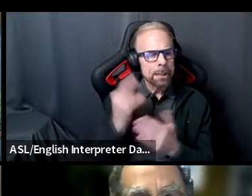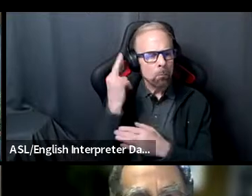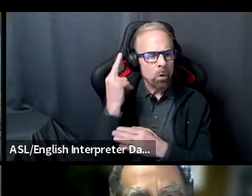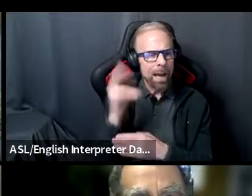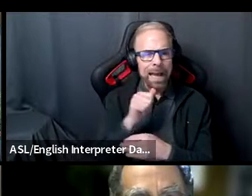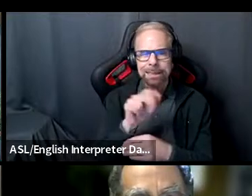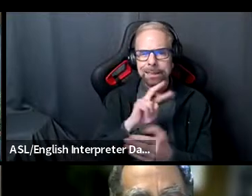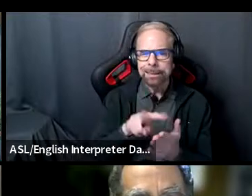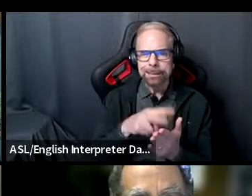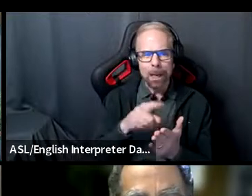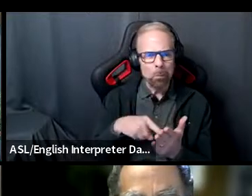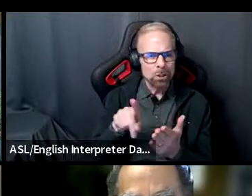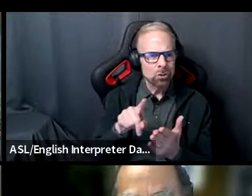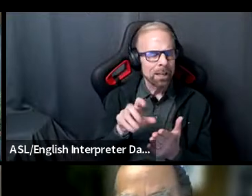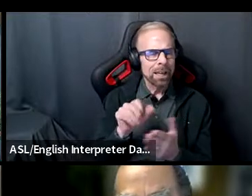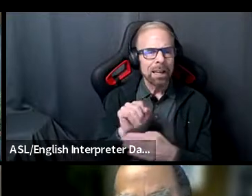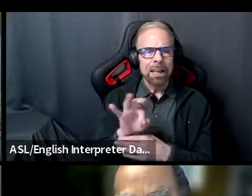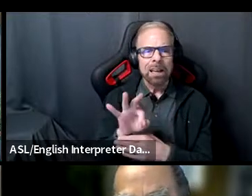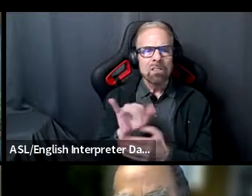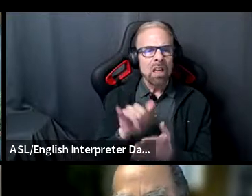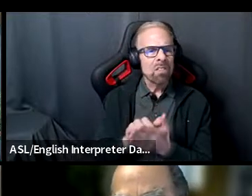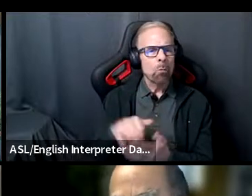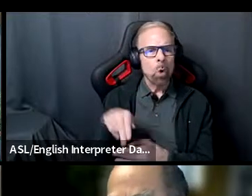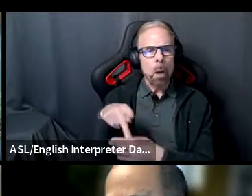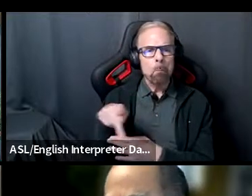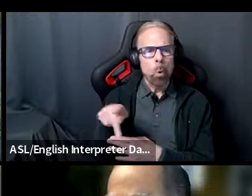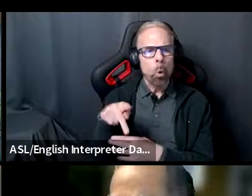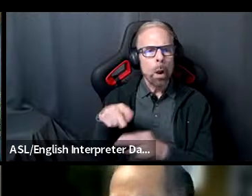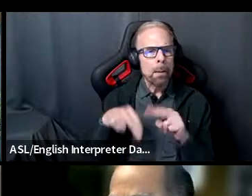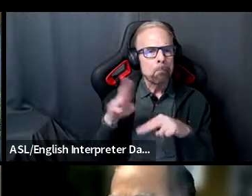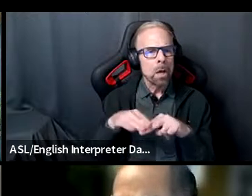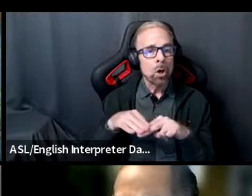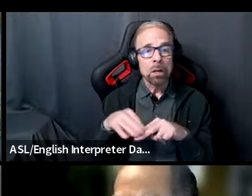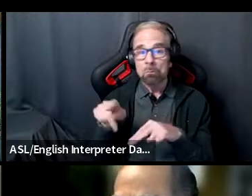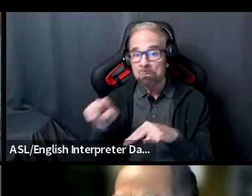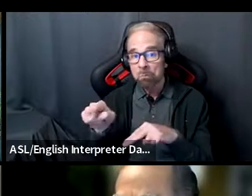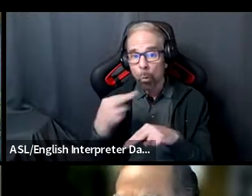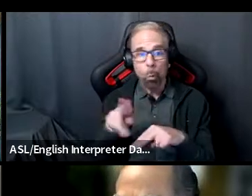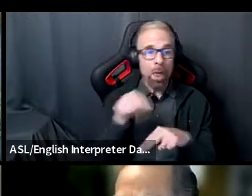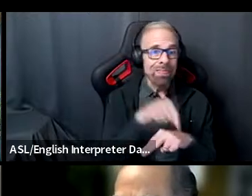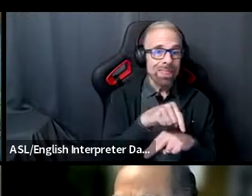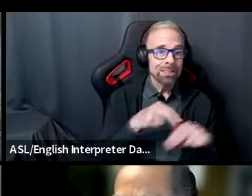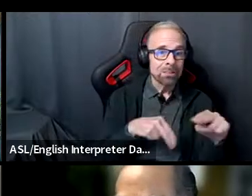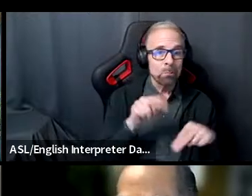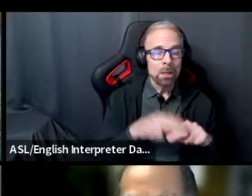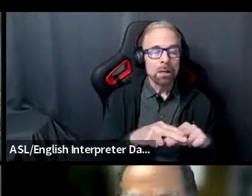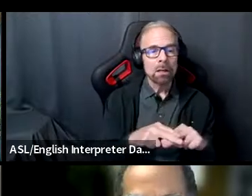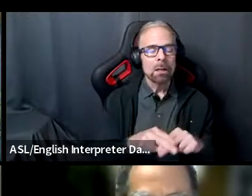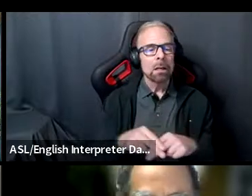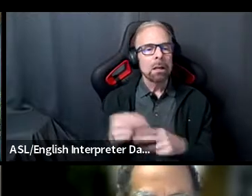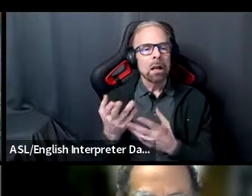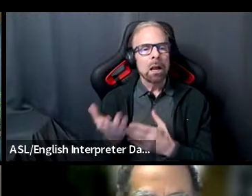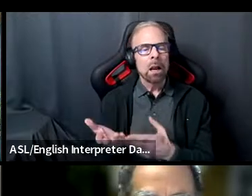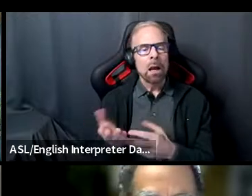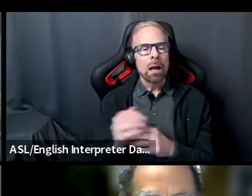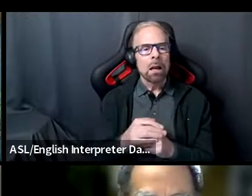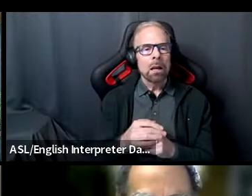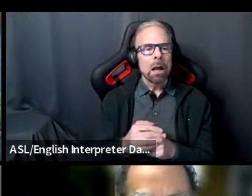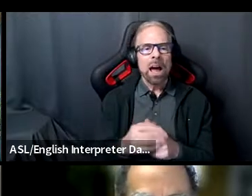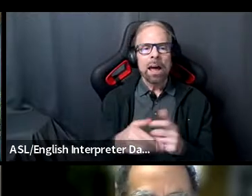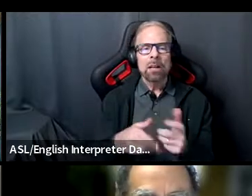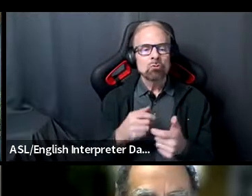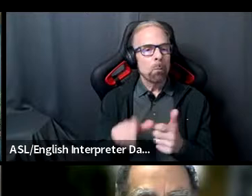check if it was the Portland building or this building. And I was hoping coming up the ramp.